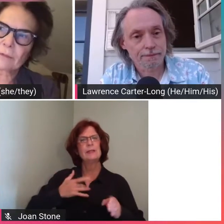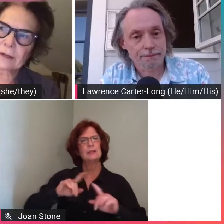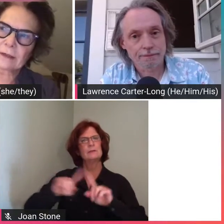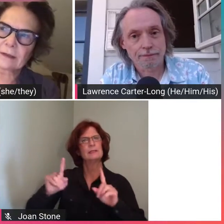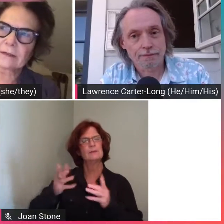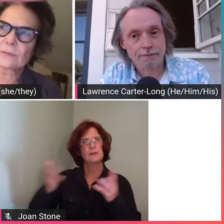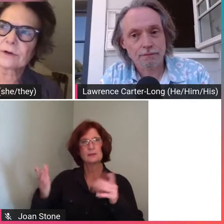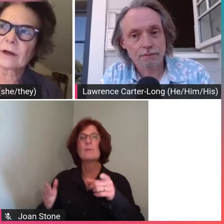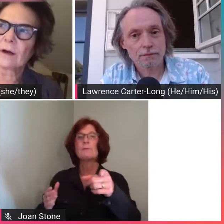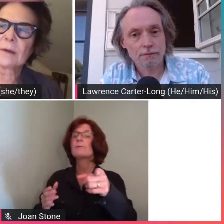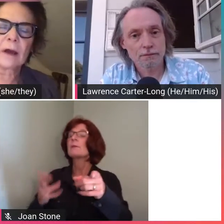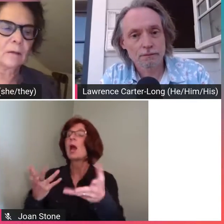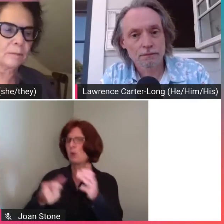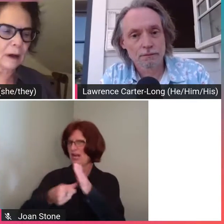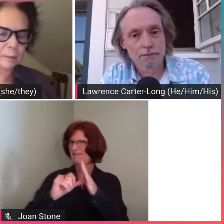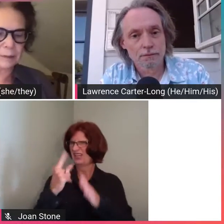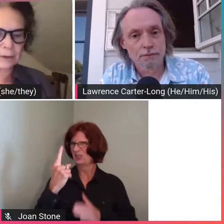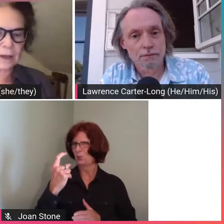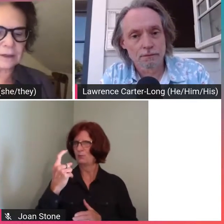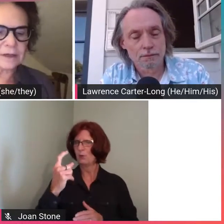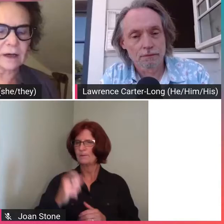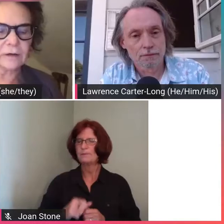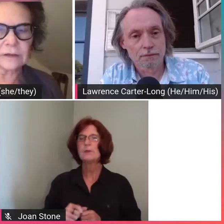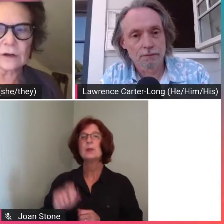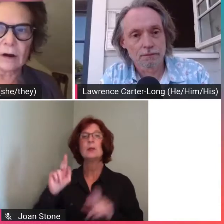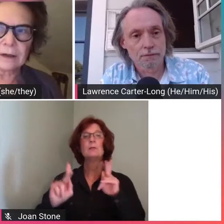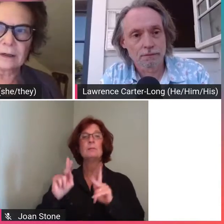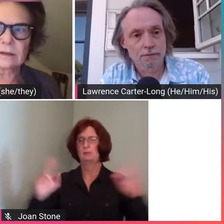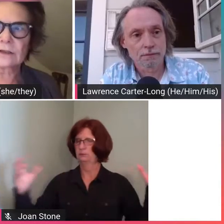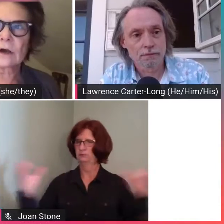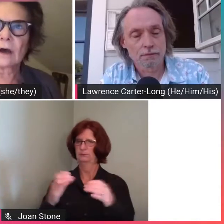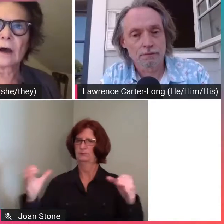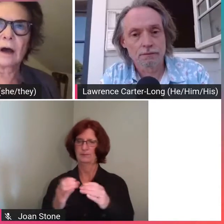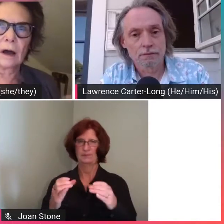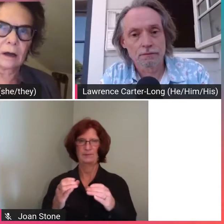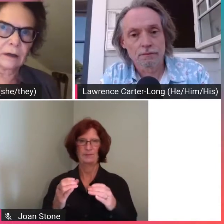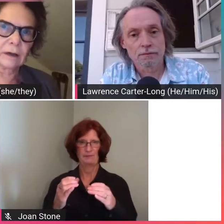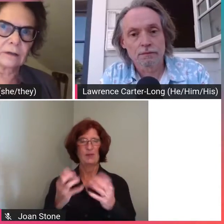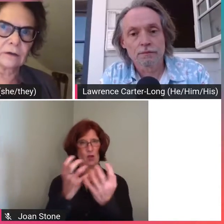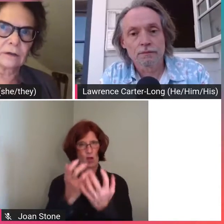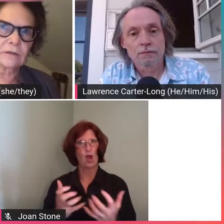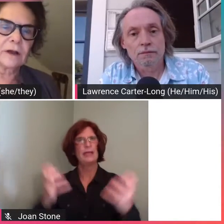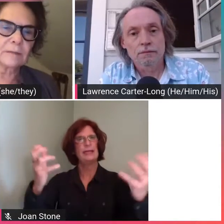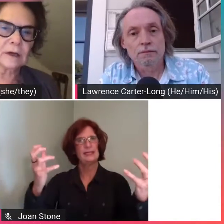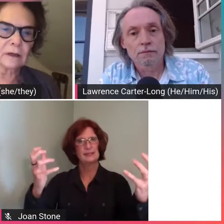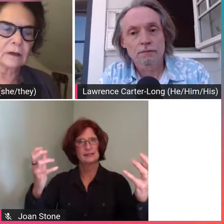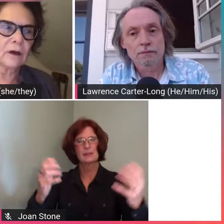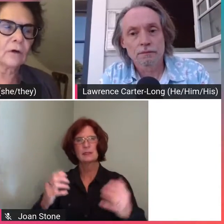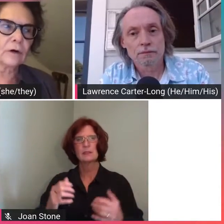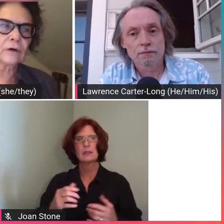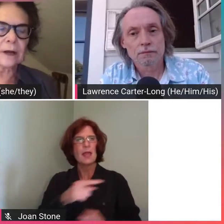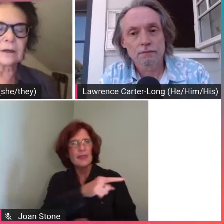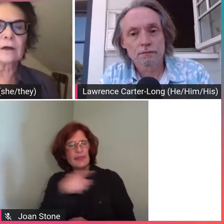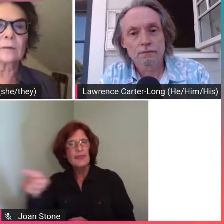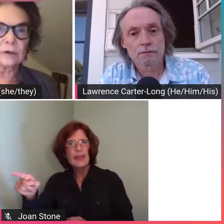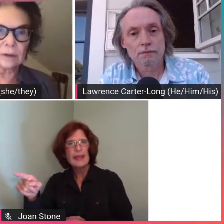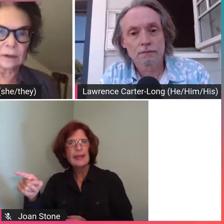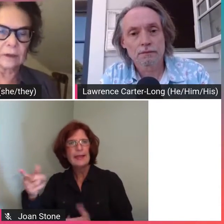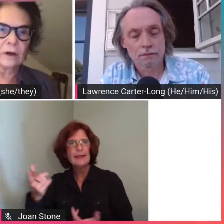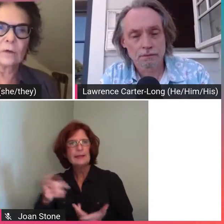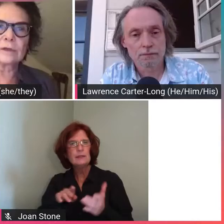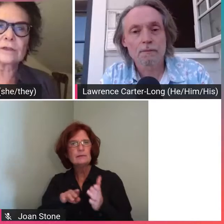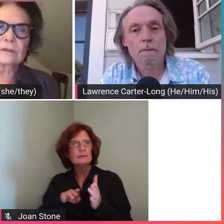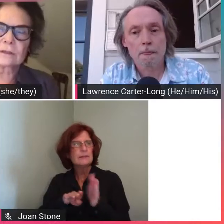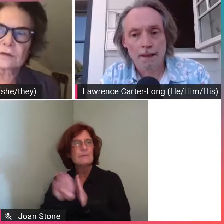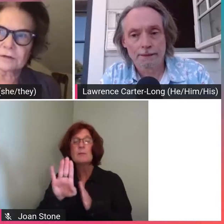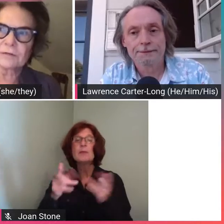one more point I'd like to bring up. Yeah. People coming together as audience developed or created a